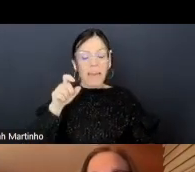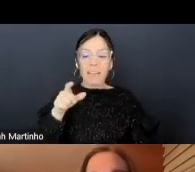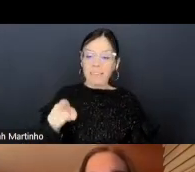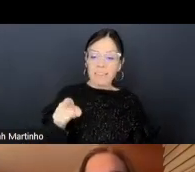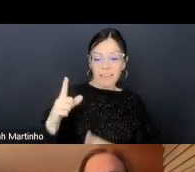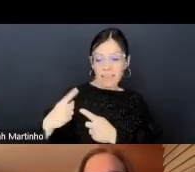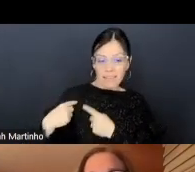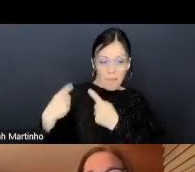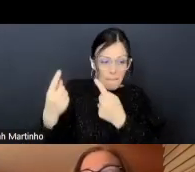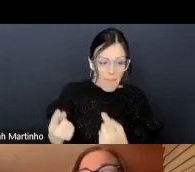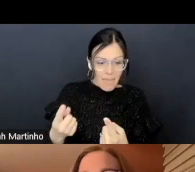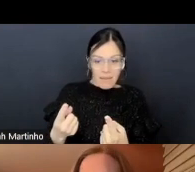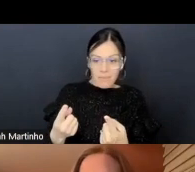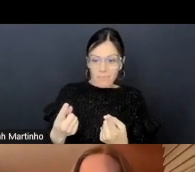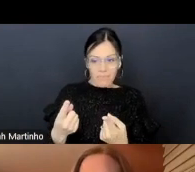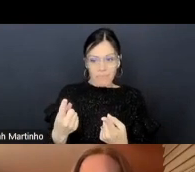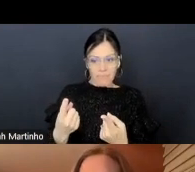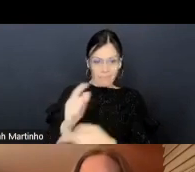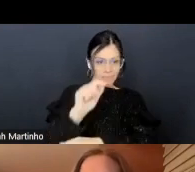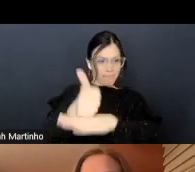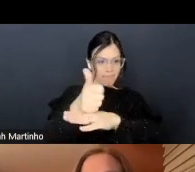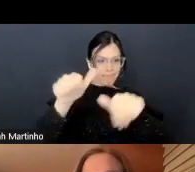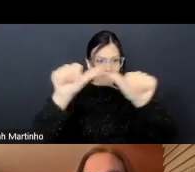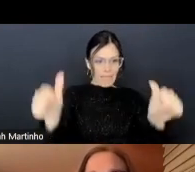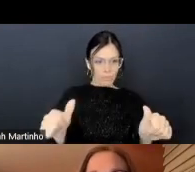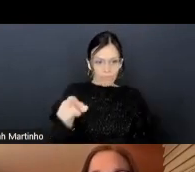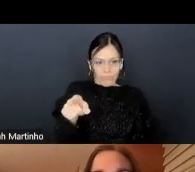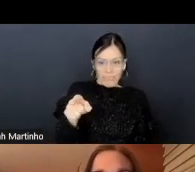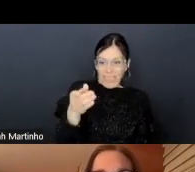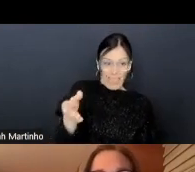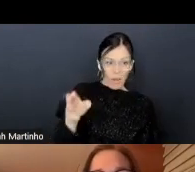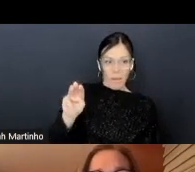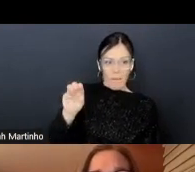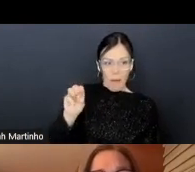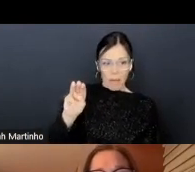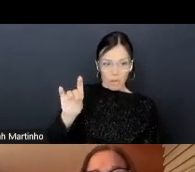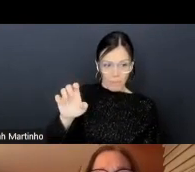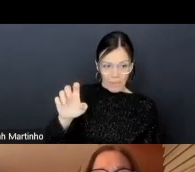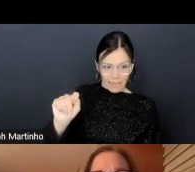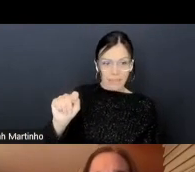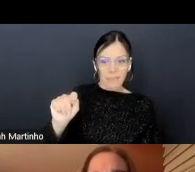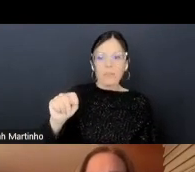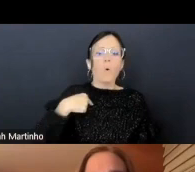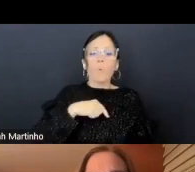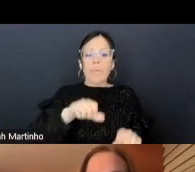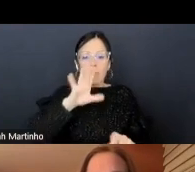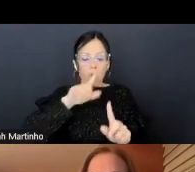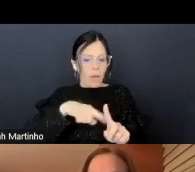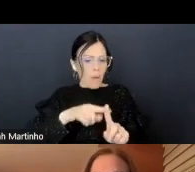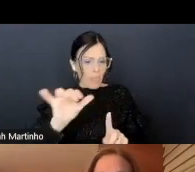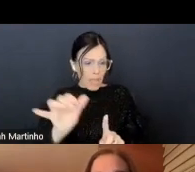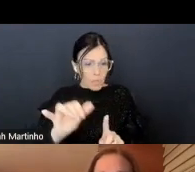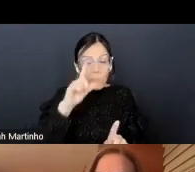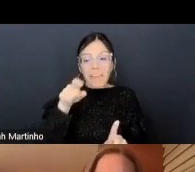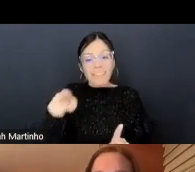put into a monument um and we can talk about that as well because that